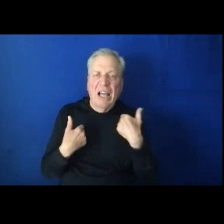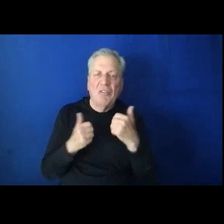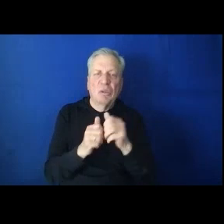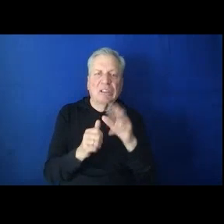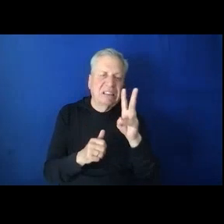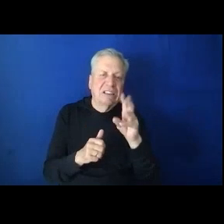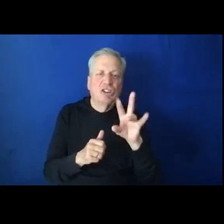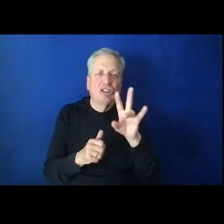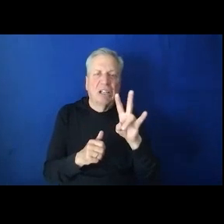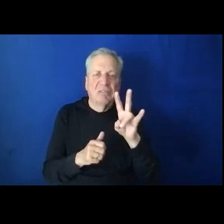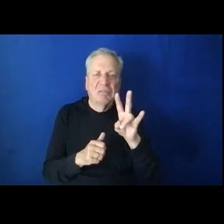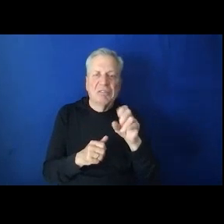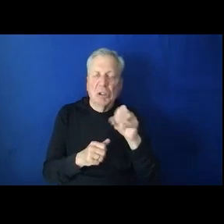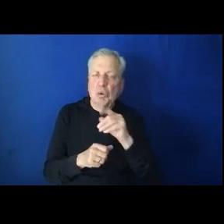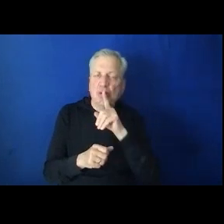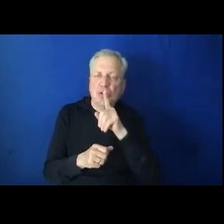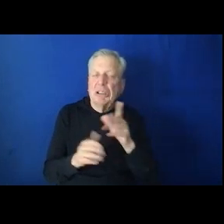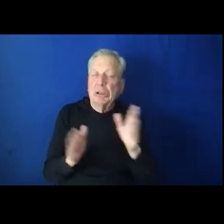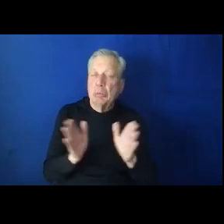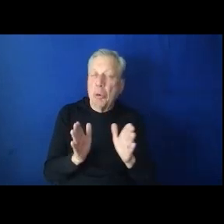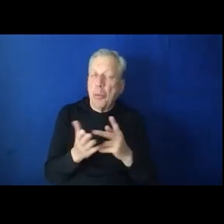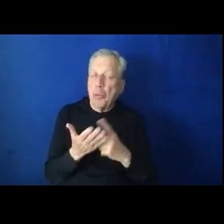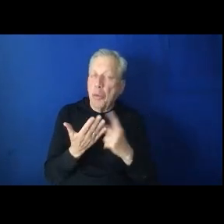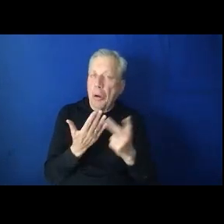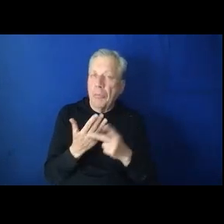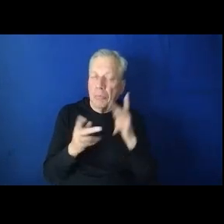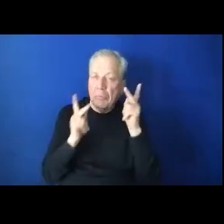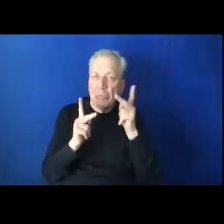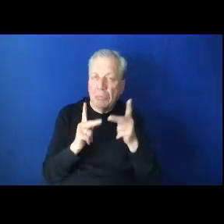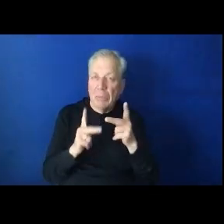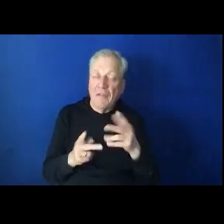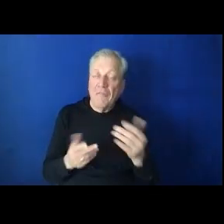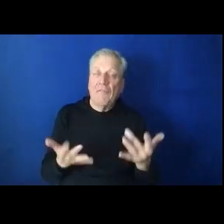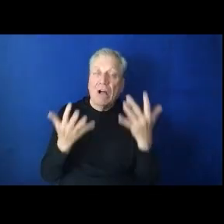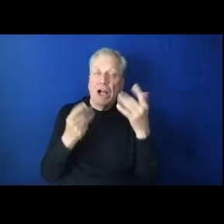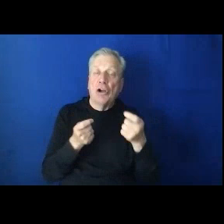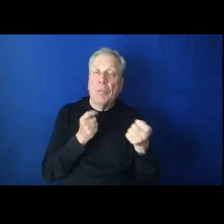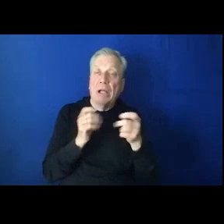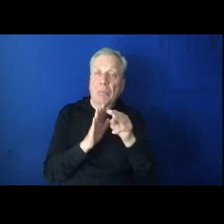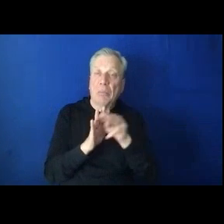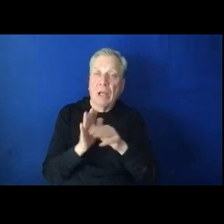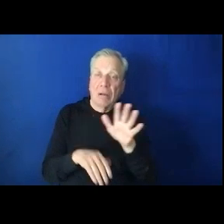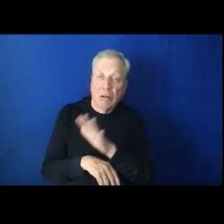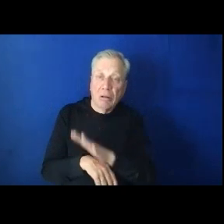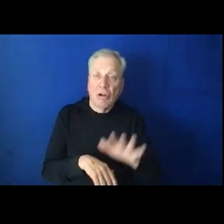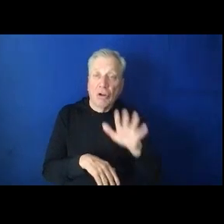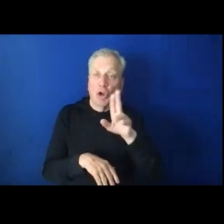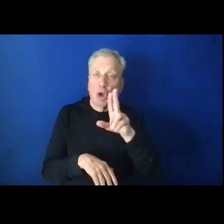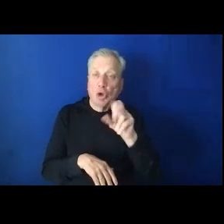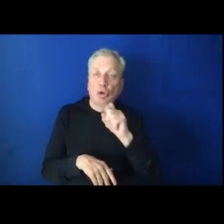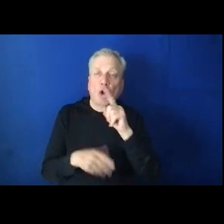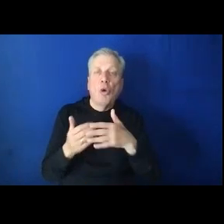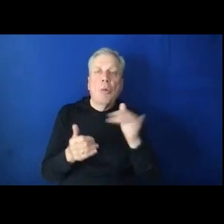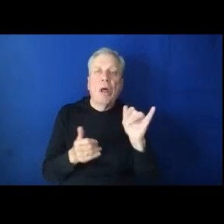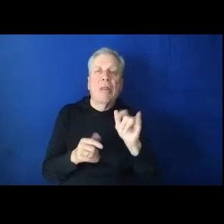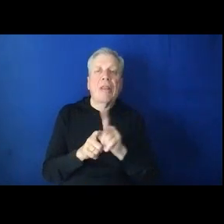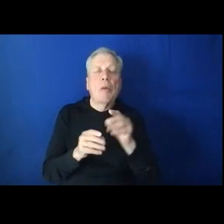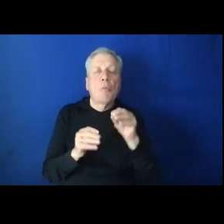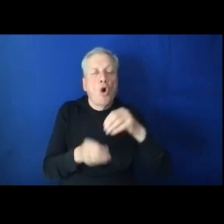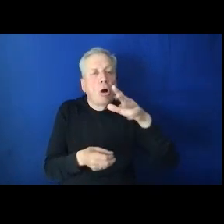summer. So really a pretty small program. Fire management across the US is very much an